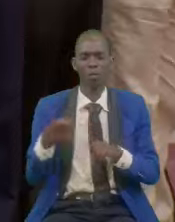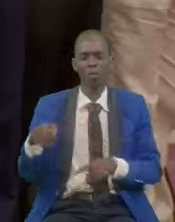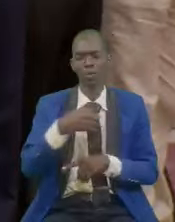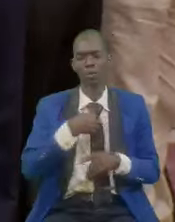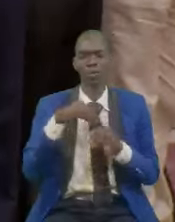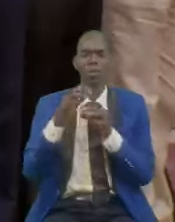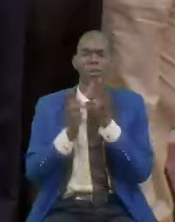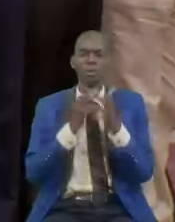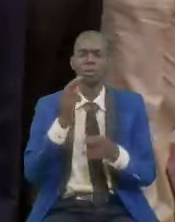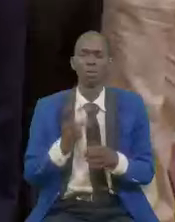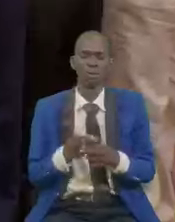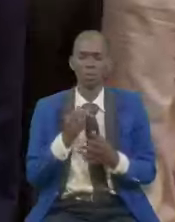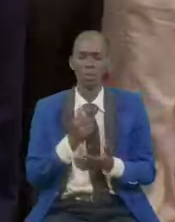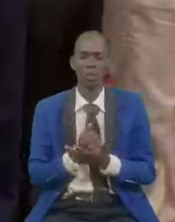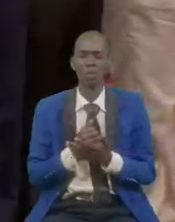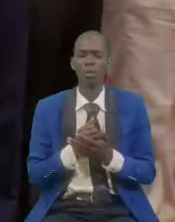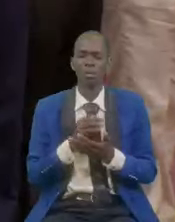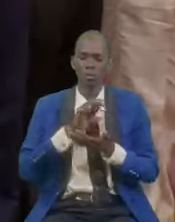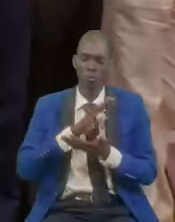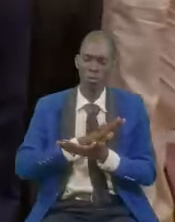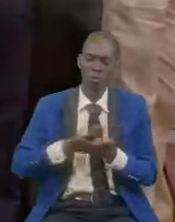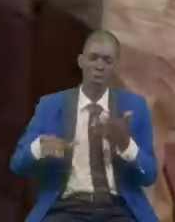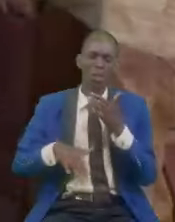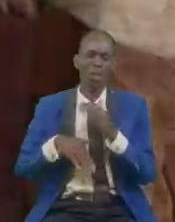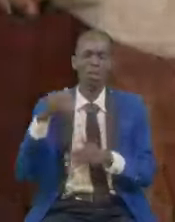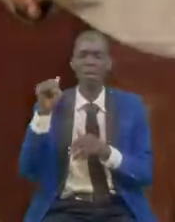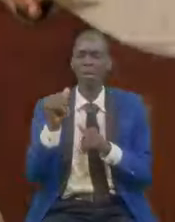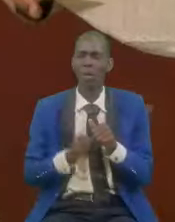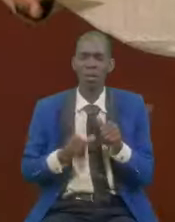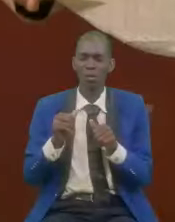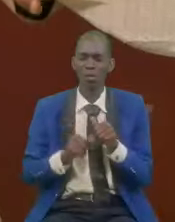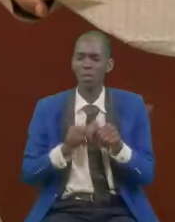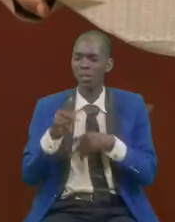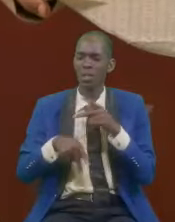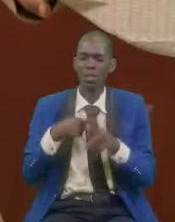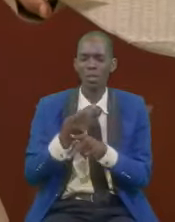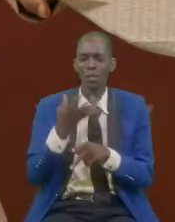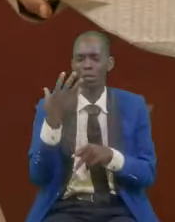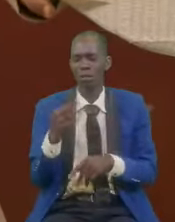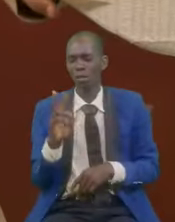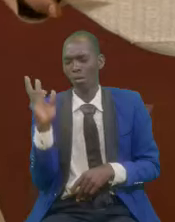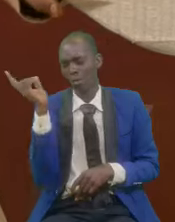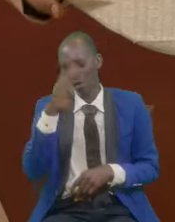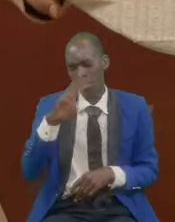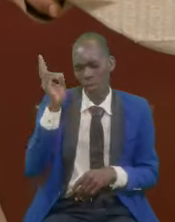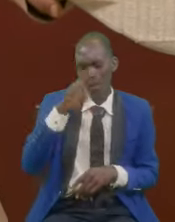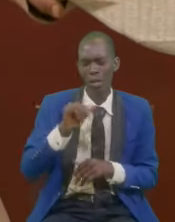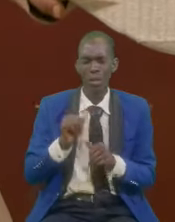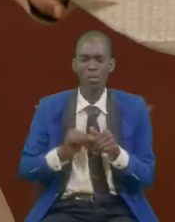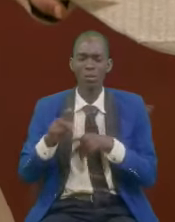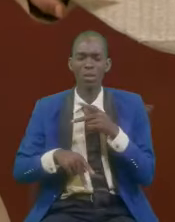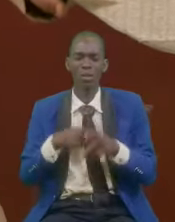Jesus' name. Wipe out every form of carelessness, every form of